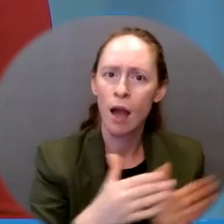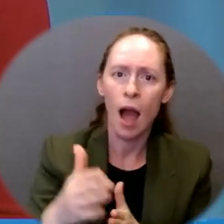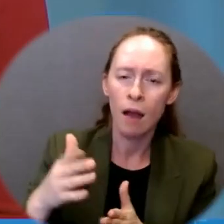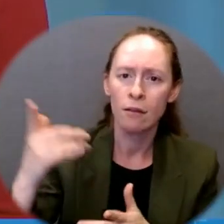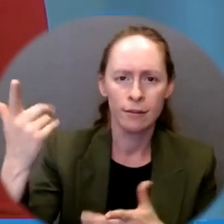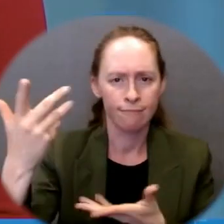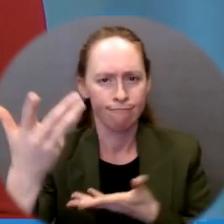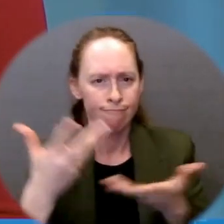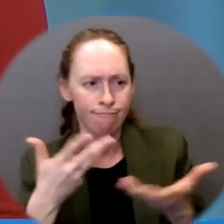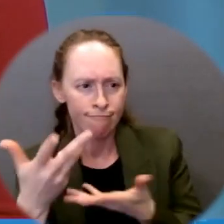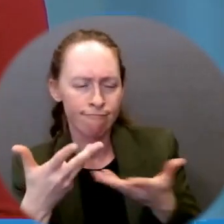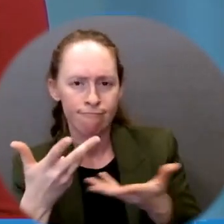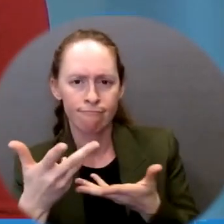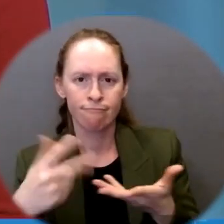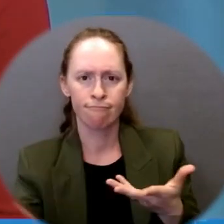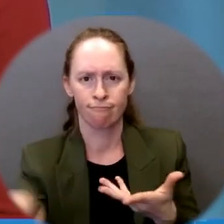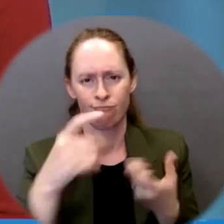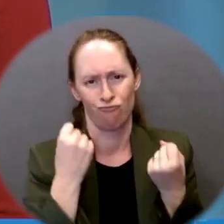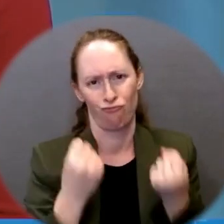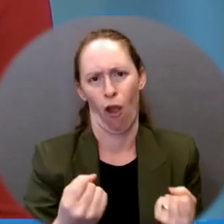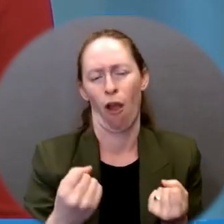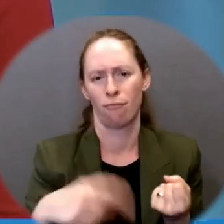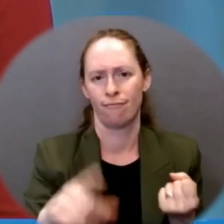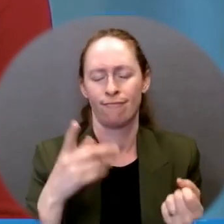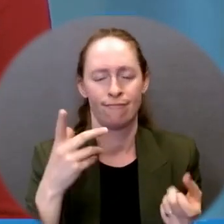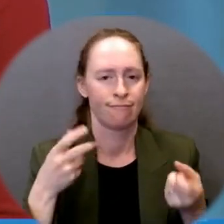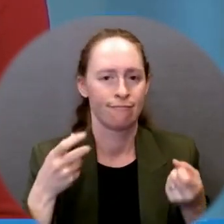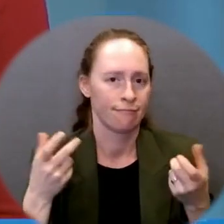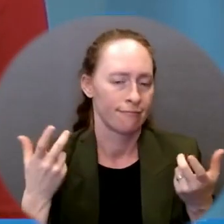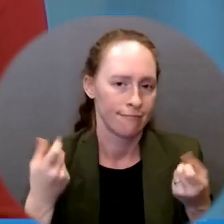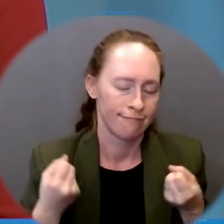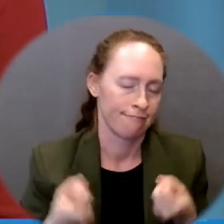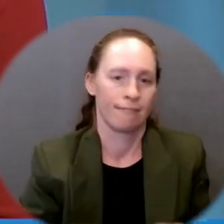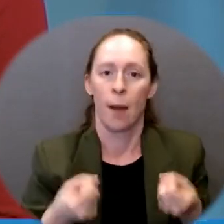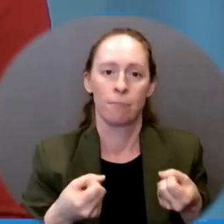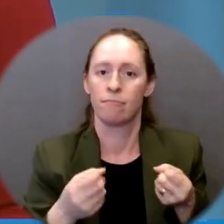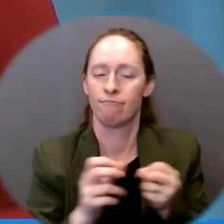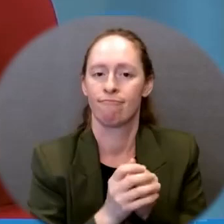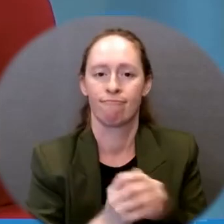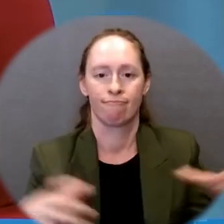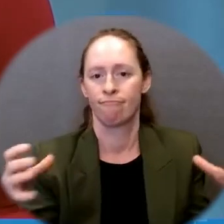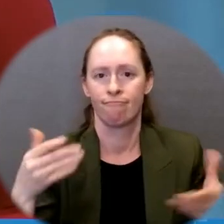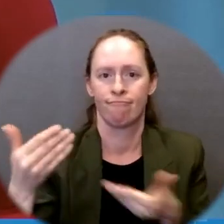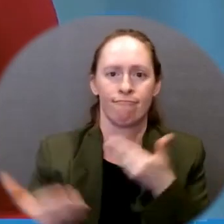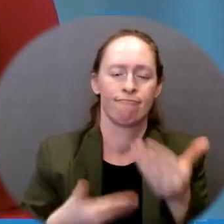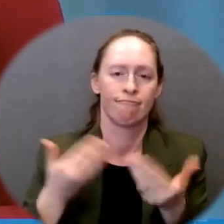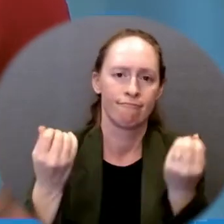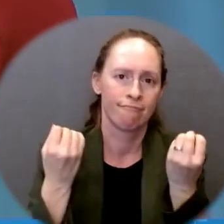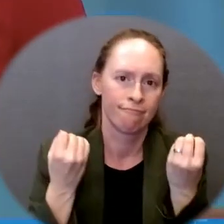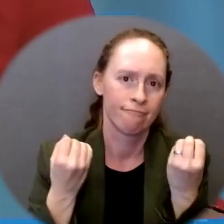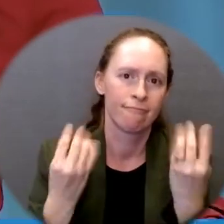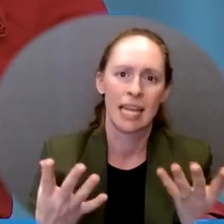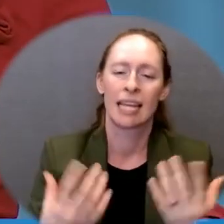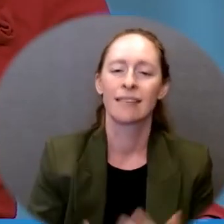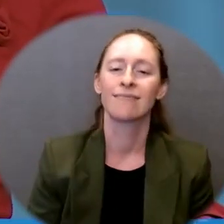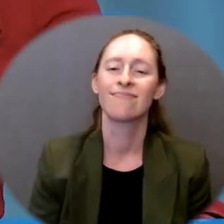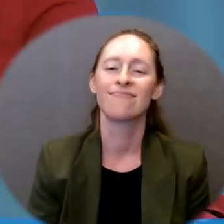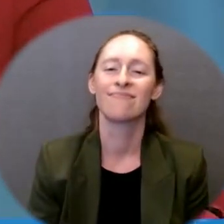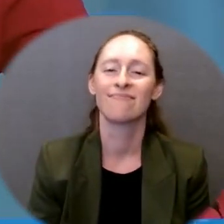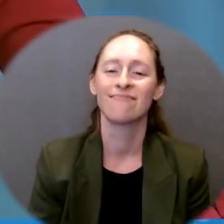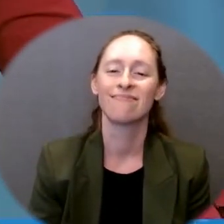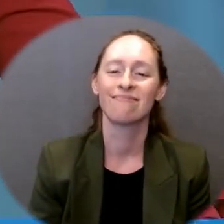saw the most stable growth, strongest growth that we have seen in modern history. So it's no surprise